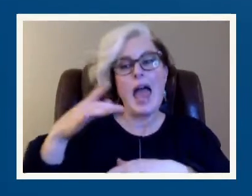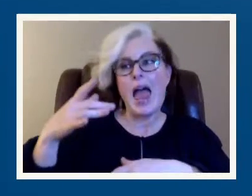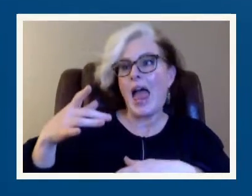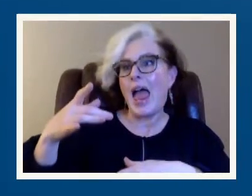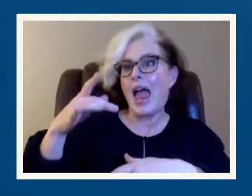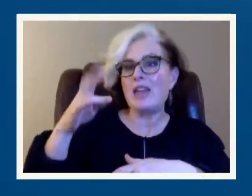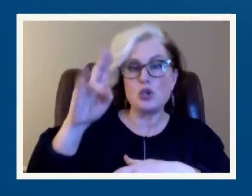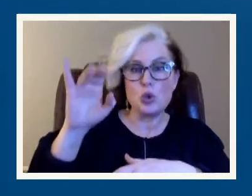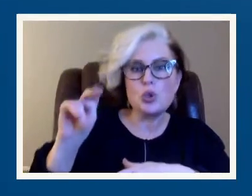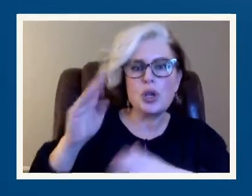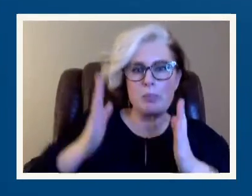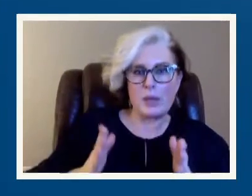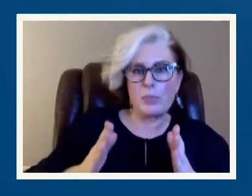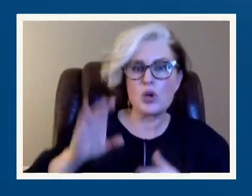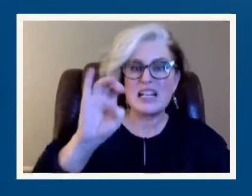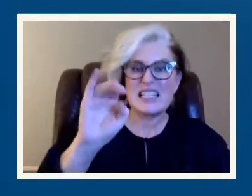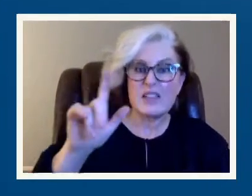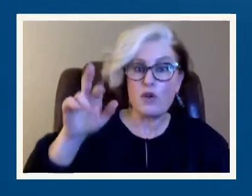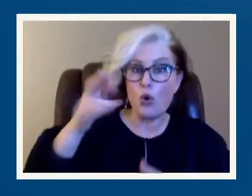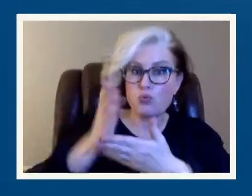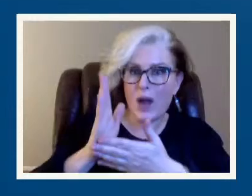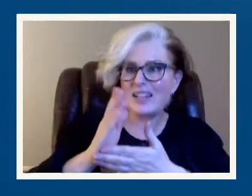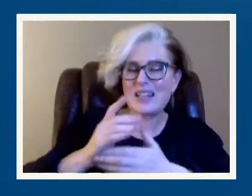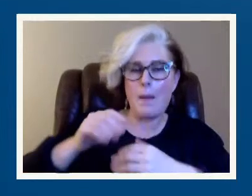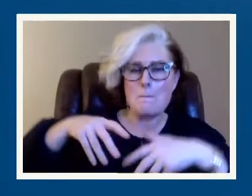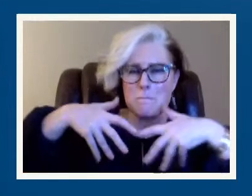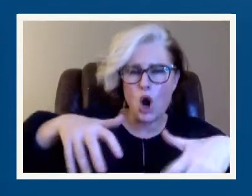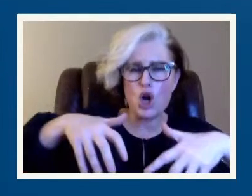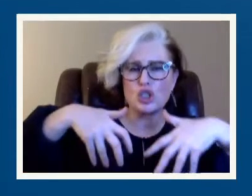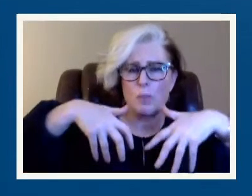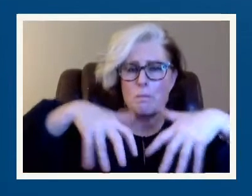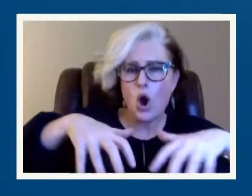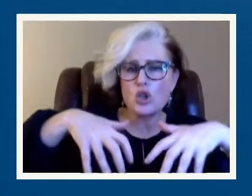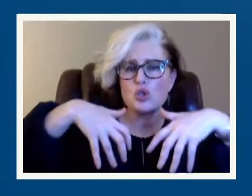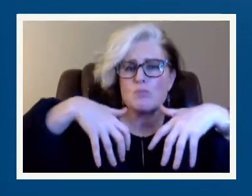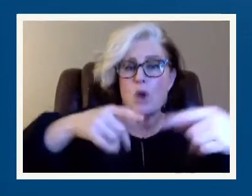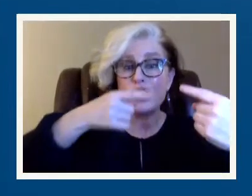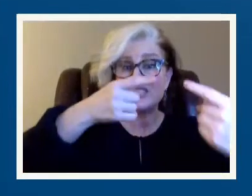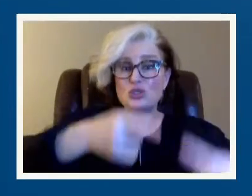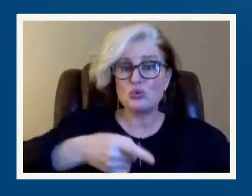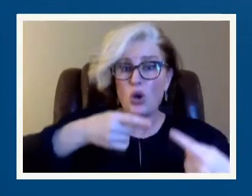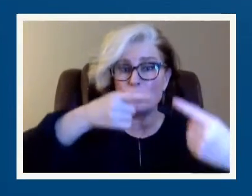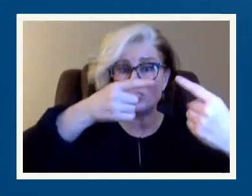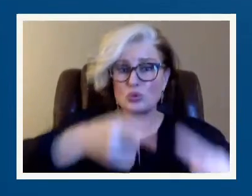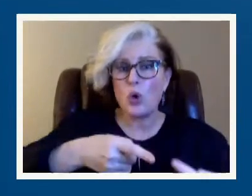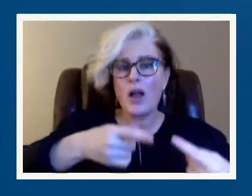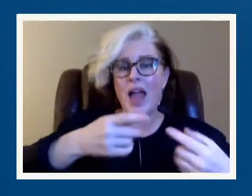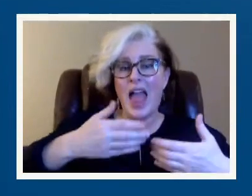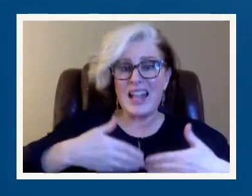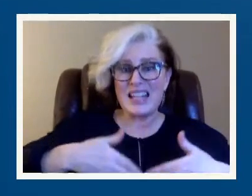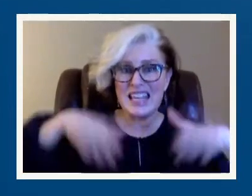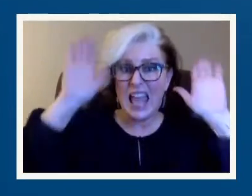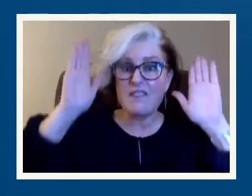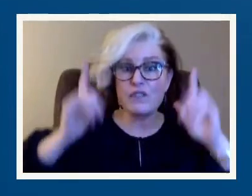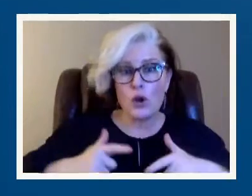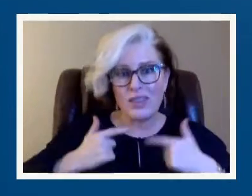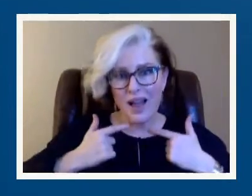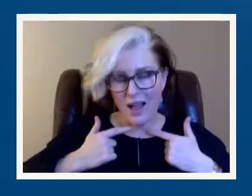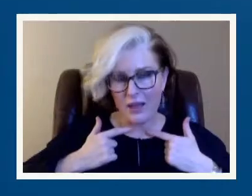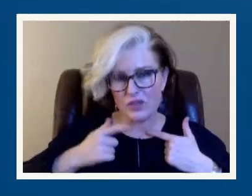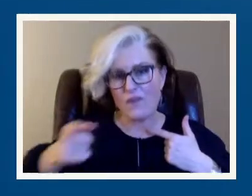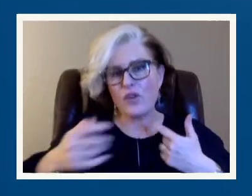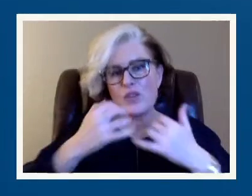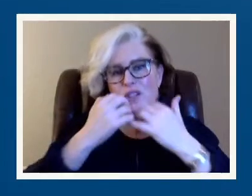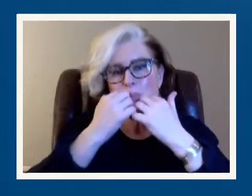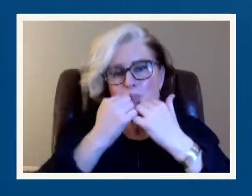civil rights activists marched and struggled and in some cases gave their lives for this precious